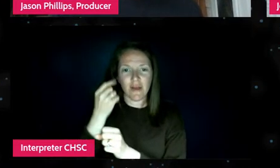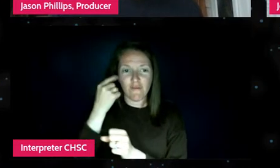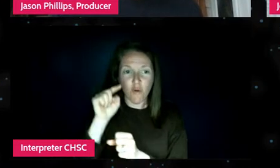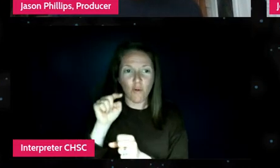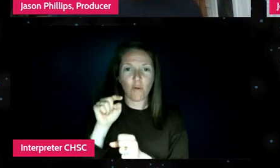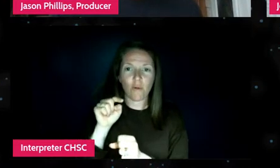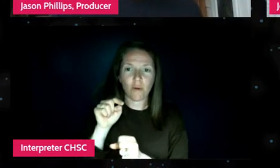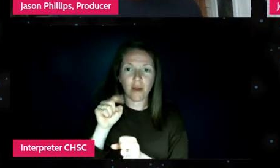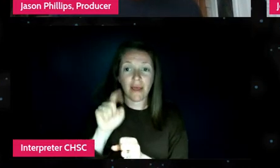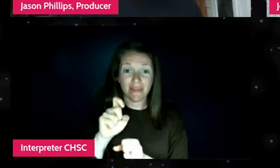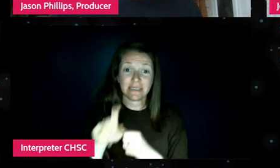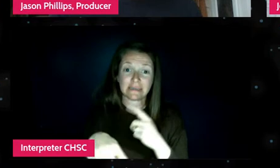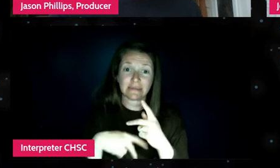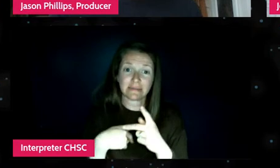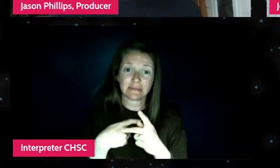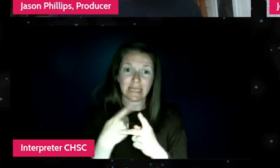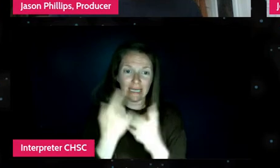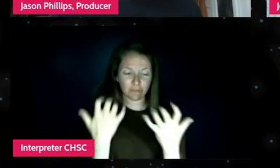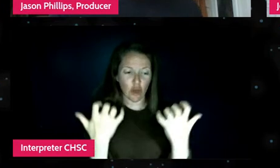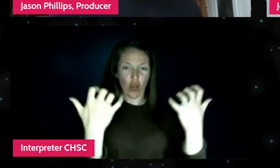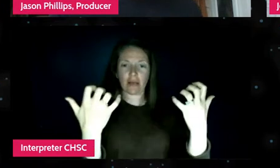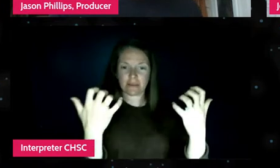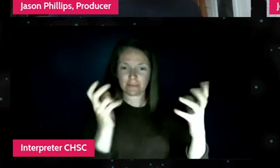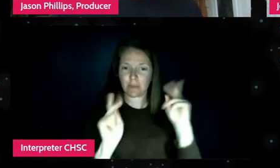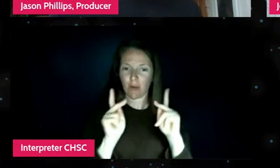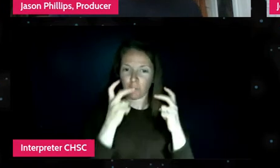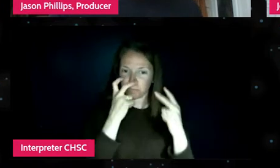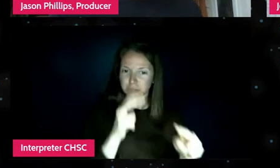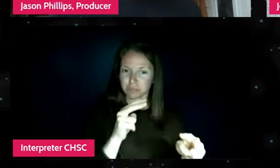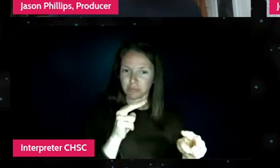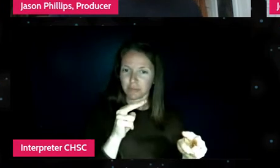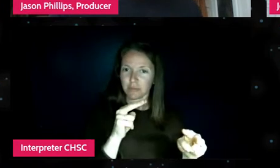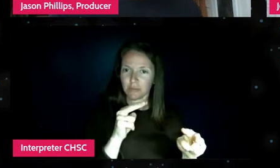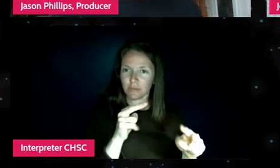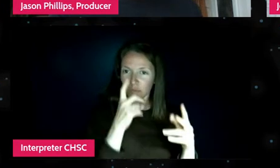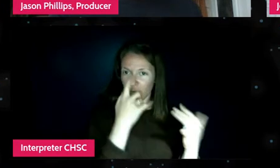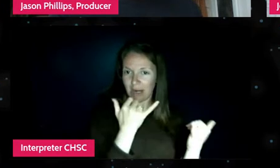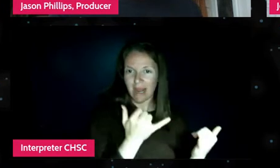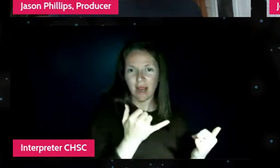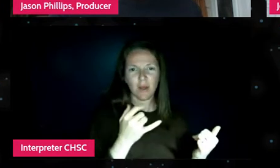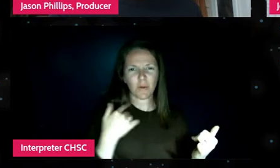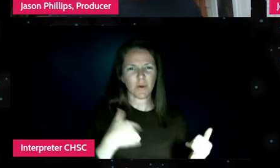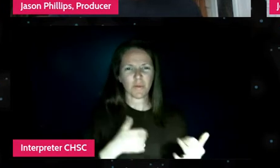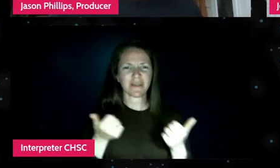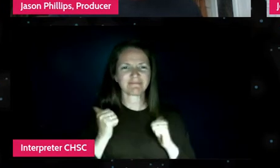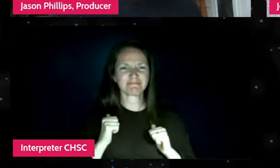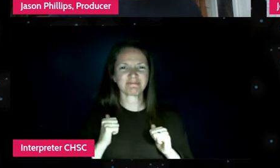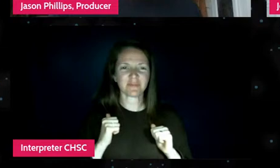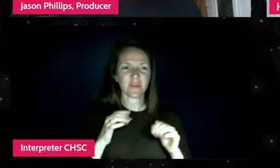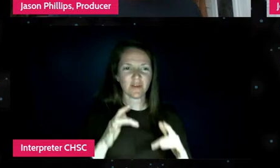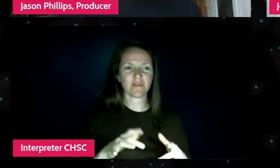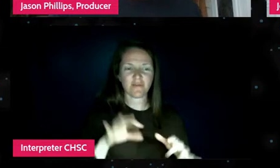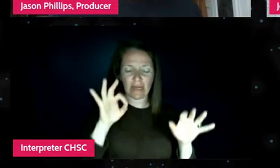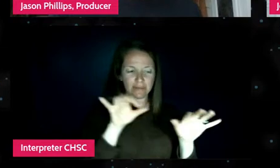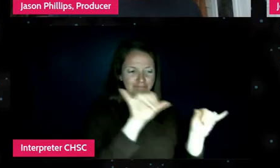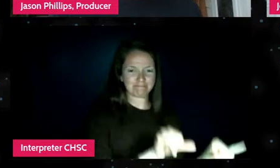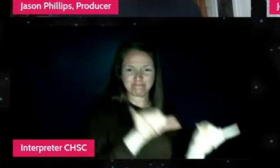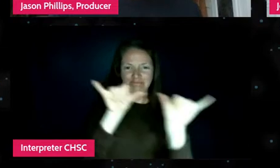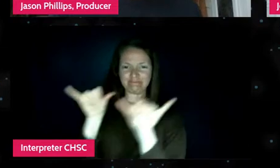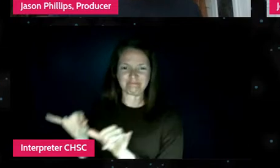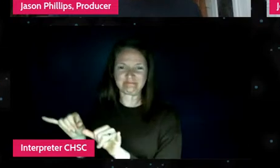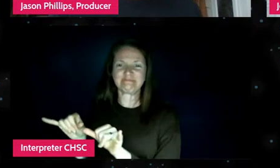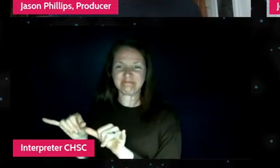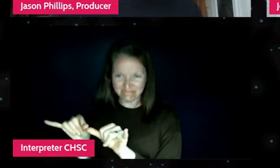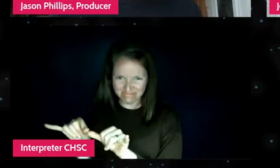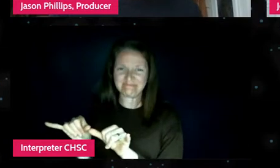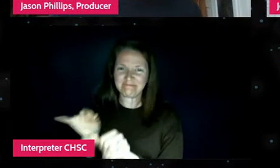of audience, this generation, I think that really we try to find parallels, you know, from 1930s Harlem to now. So, I mean, I